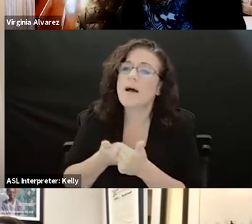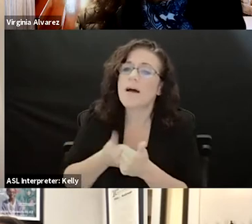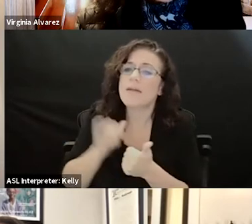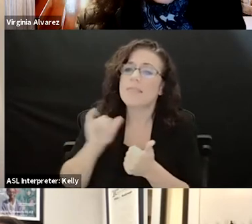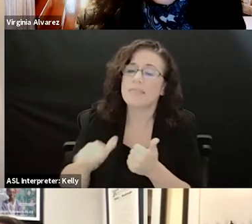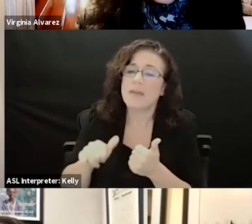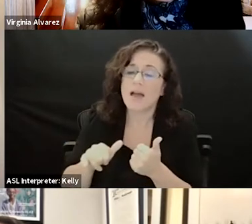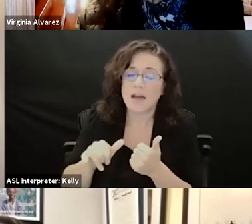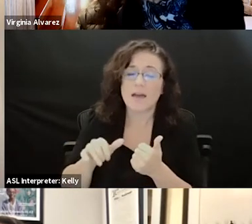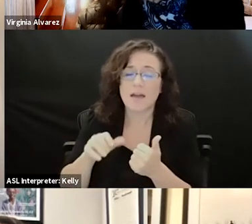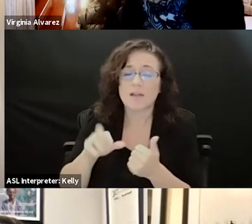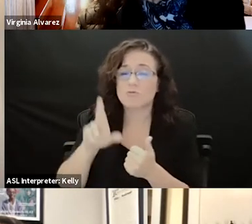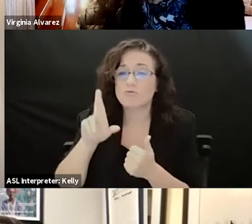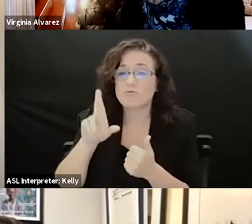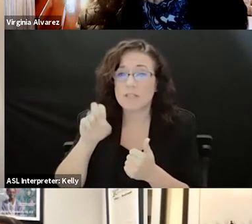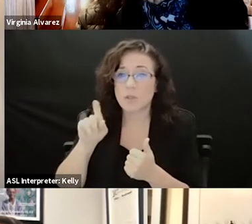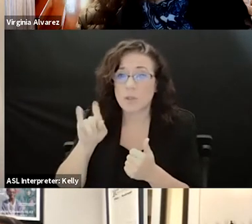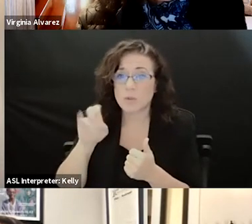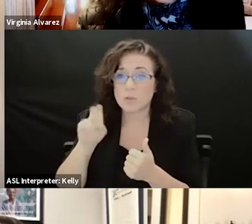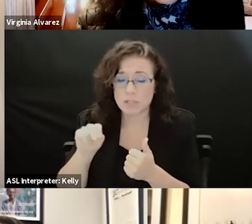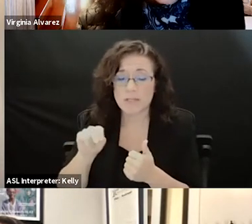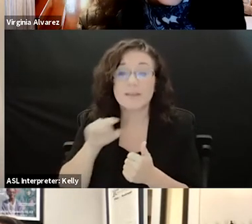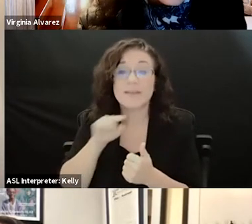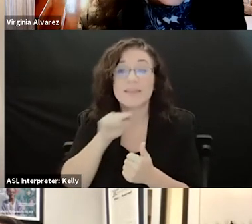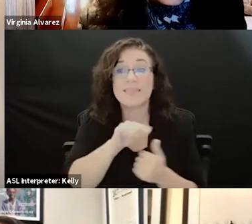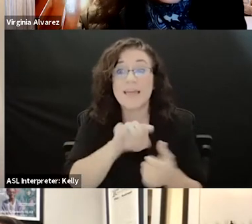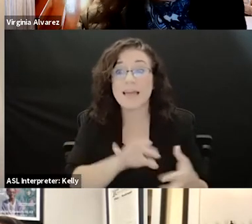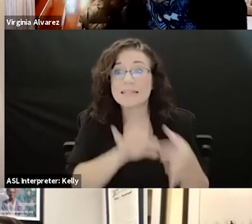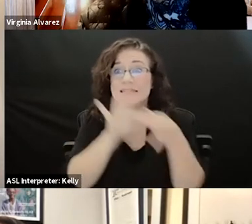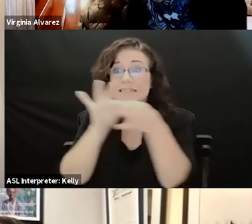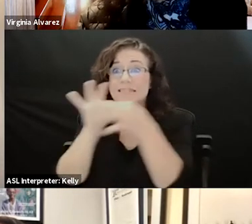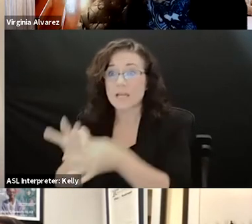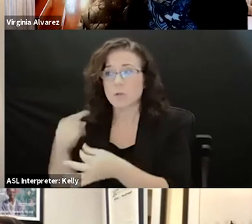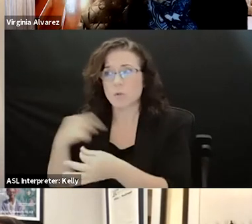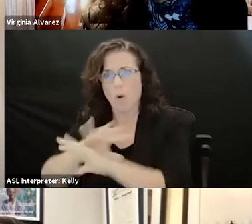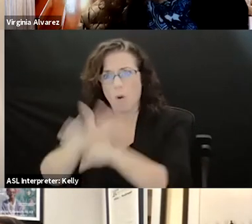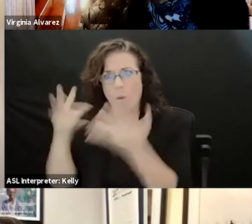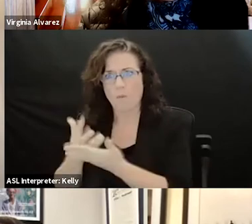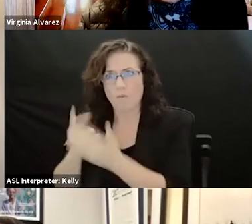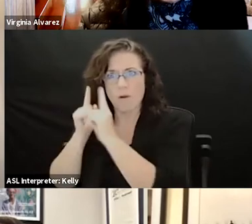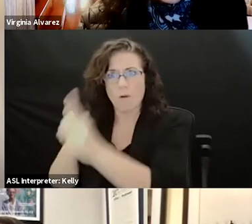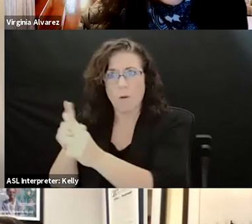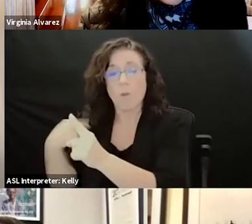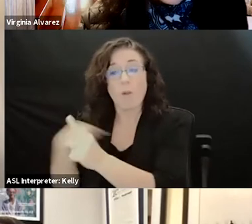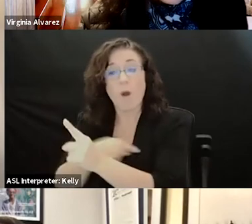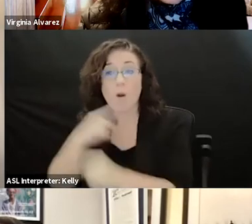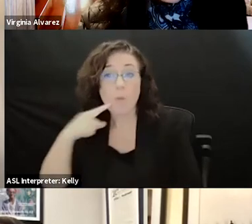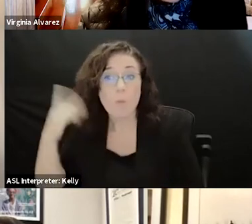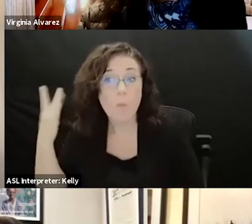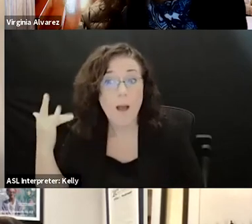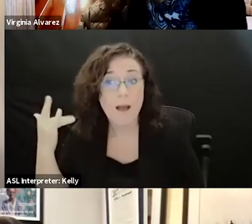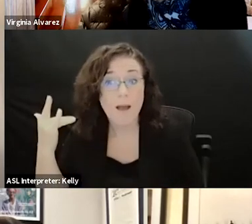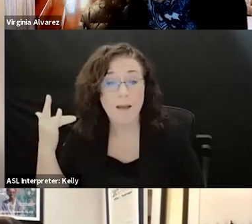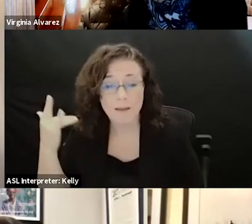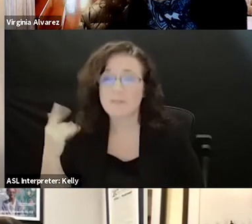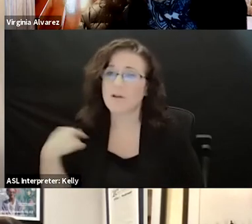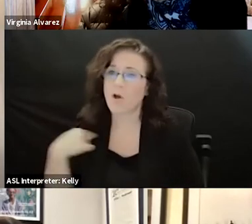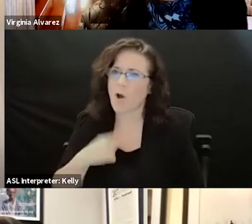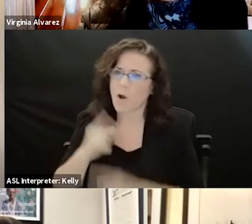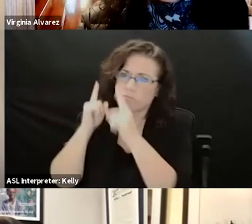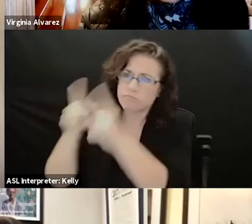directly tied to the why of the district and the why of the district the mission is to